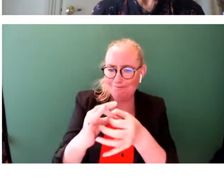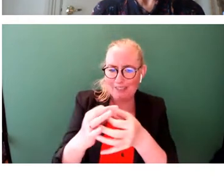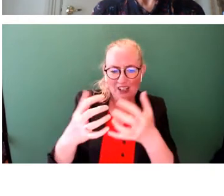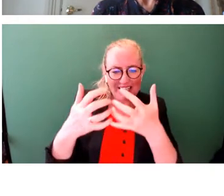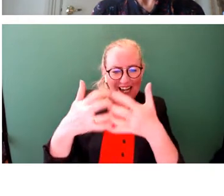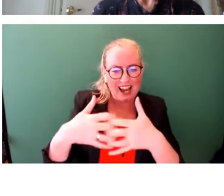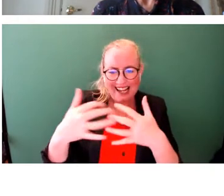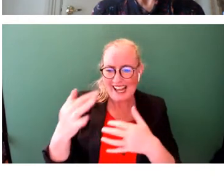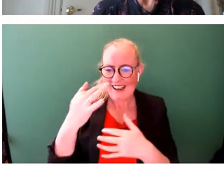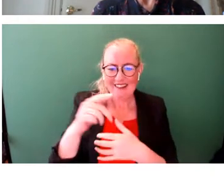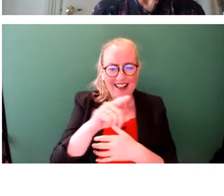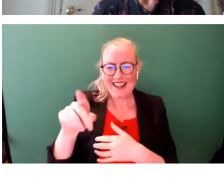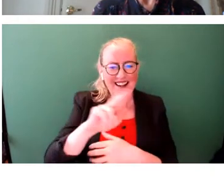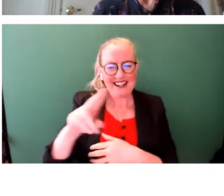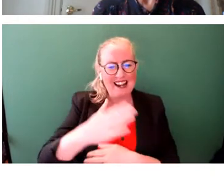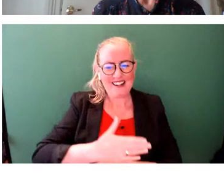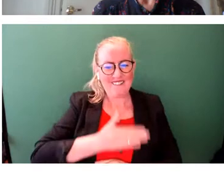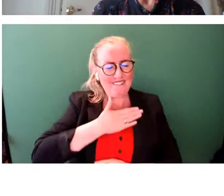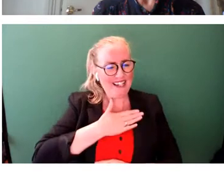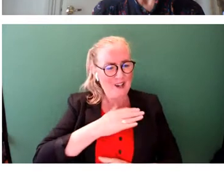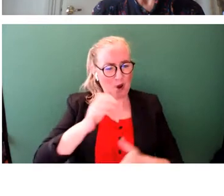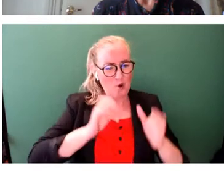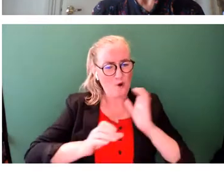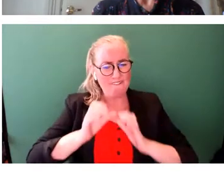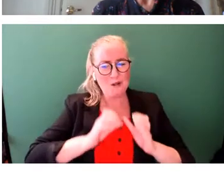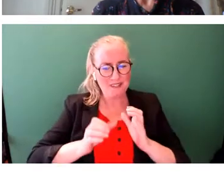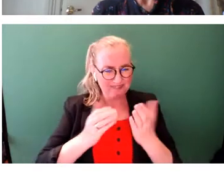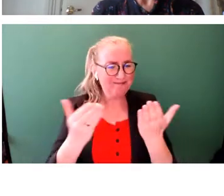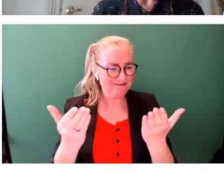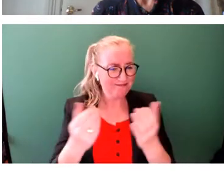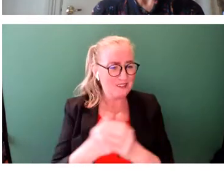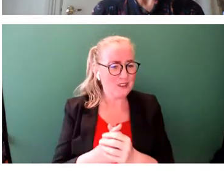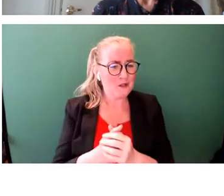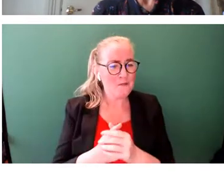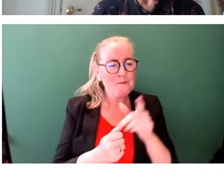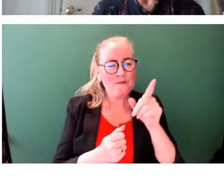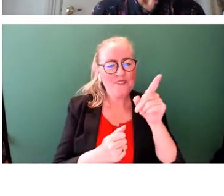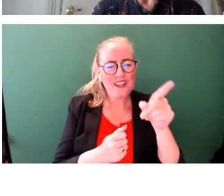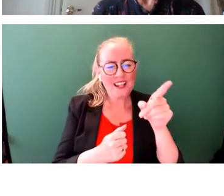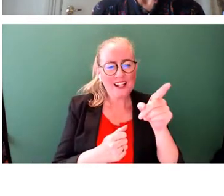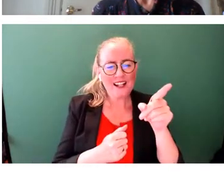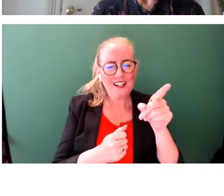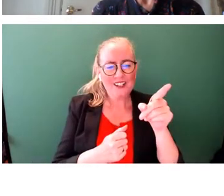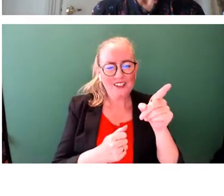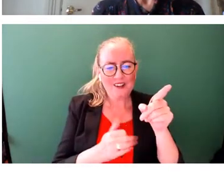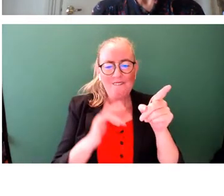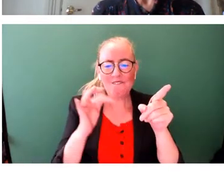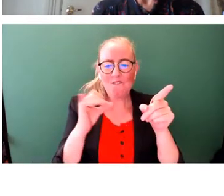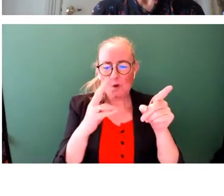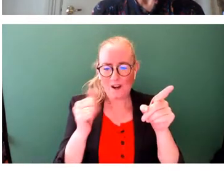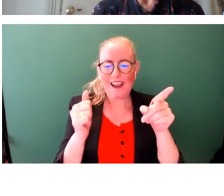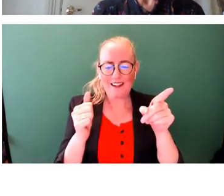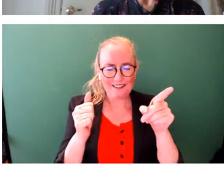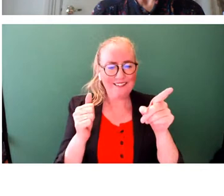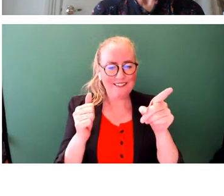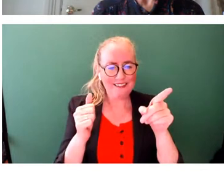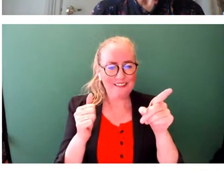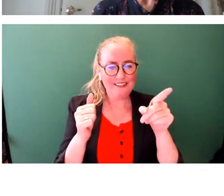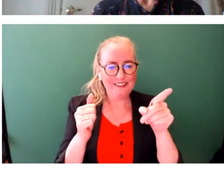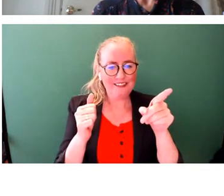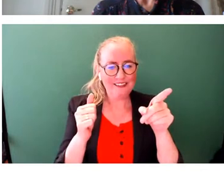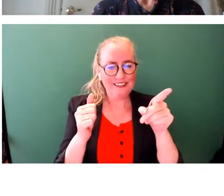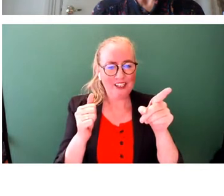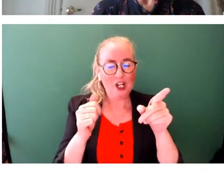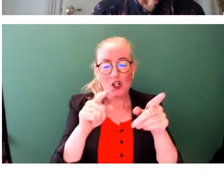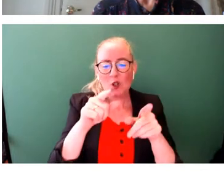don't feel comfortable, really. Yeah, I was thinking about that, Arlene, and the touch